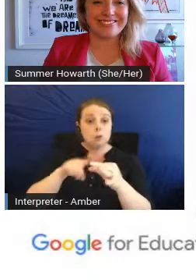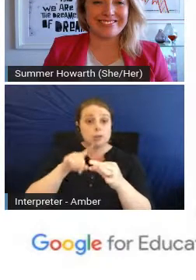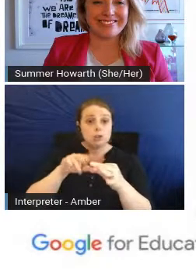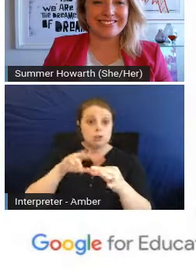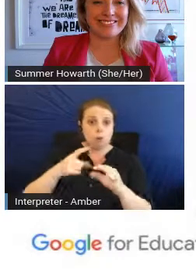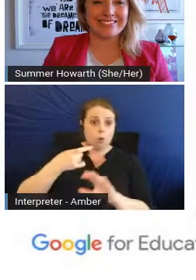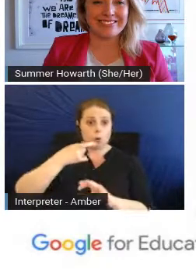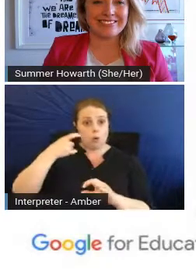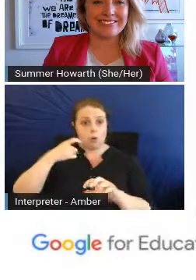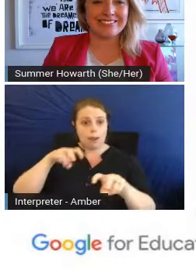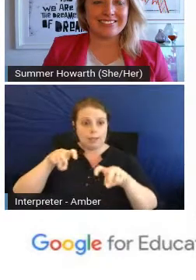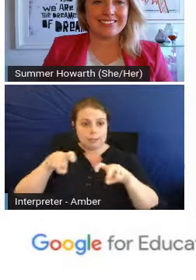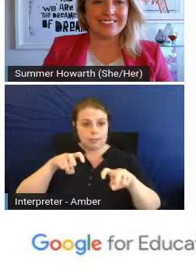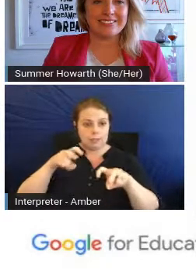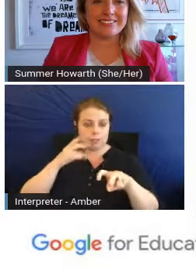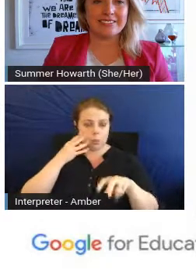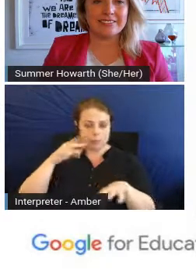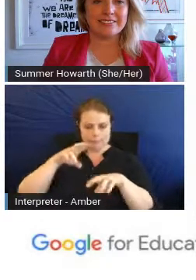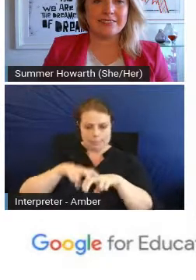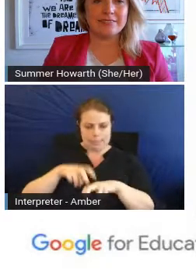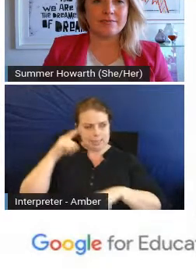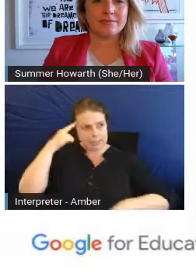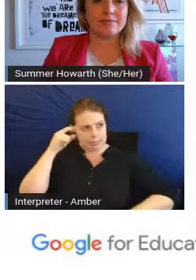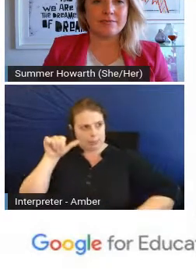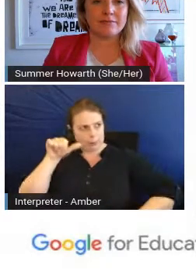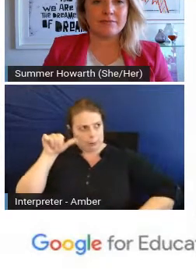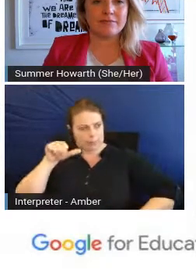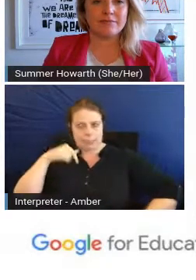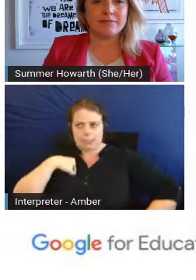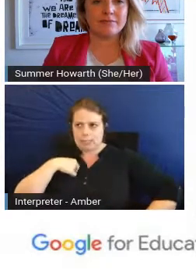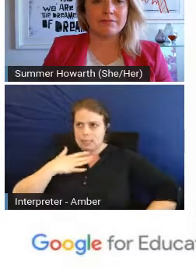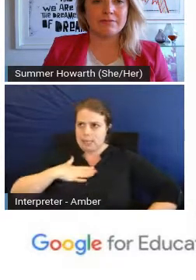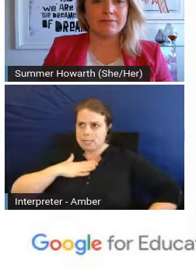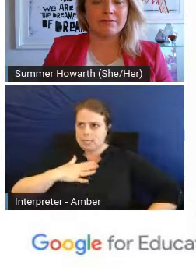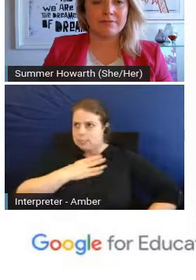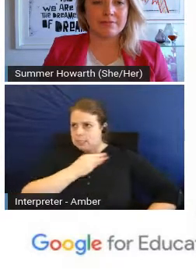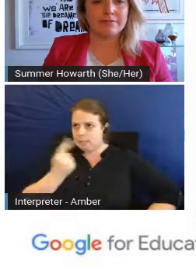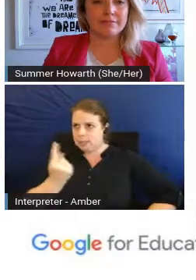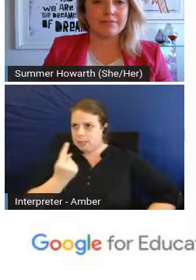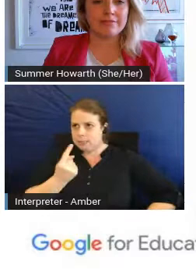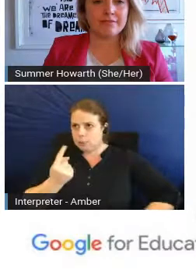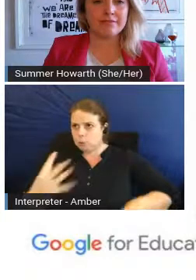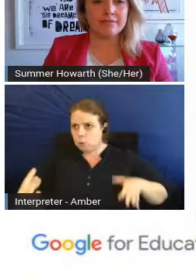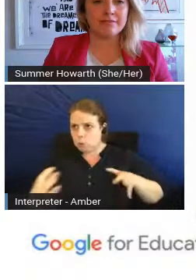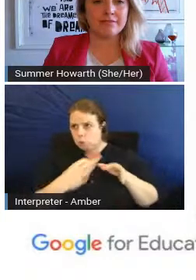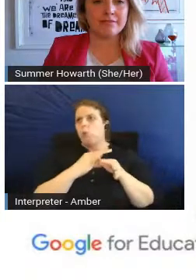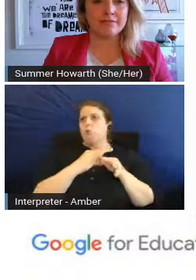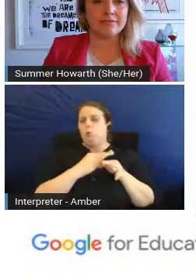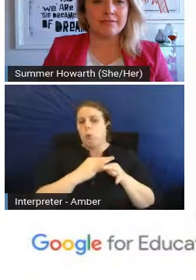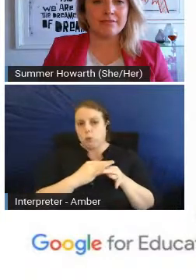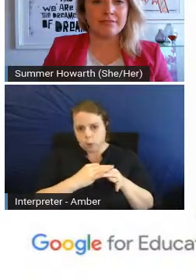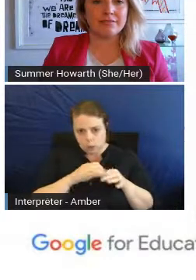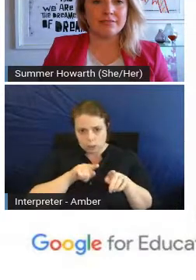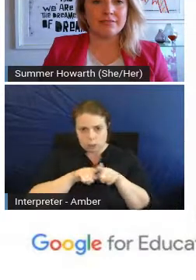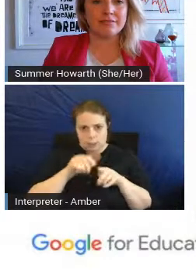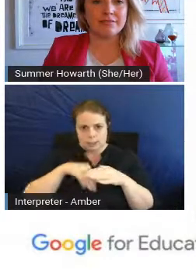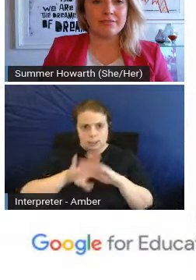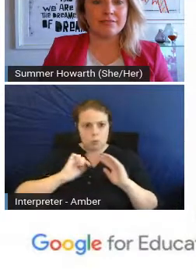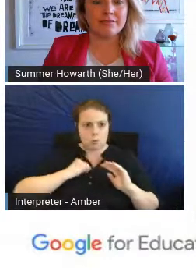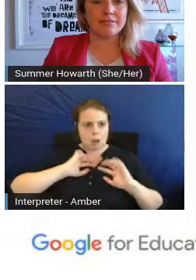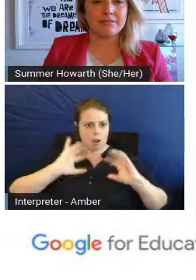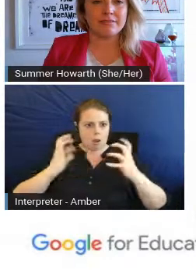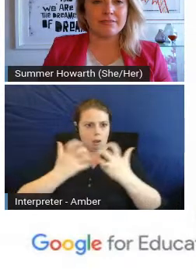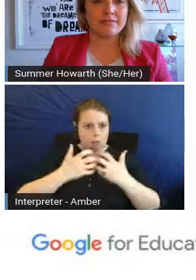I'm sitting down to think, okay, I'm going to design something which is going to hook the learners into my hybrid learning experience. Is this activity going to